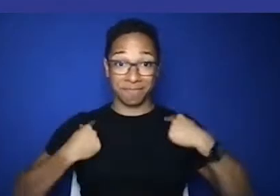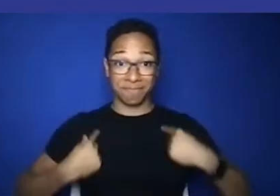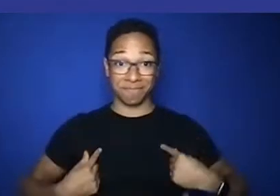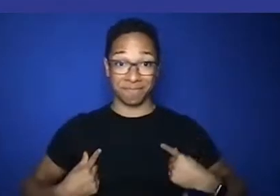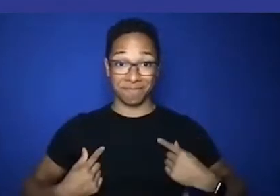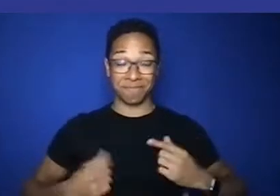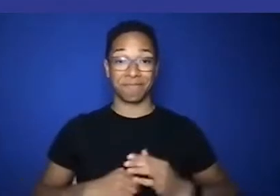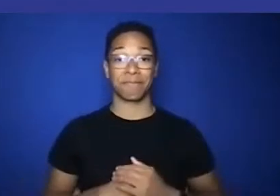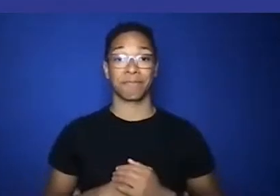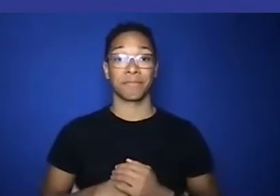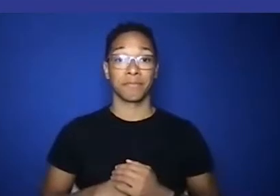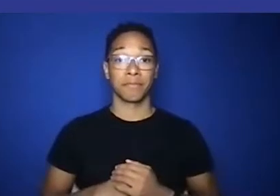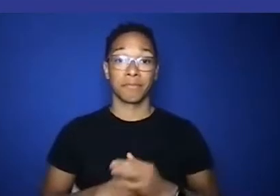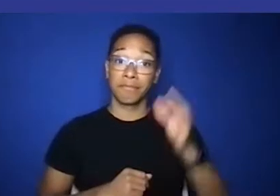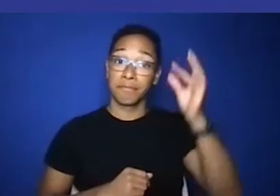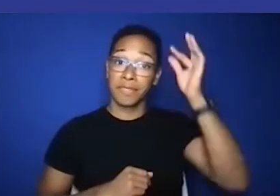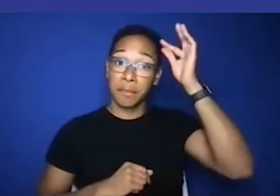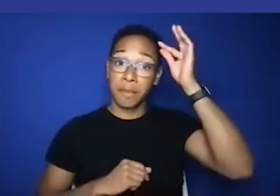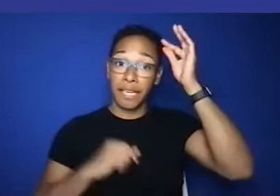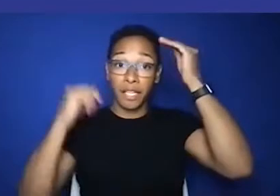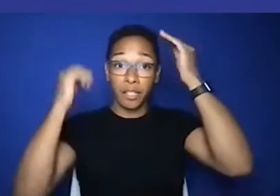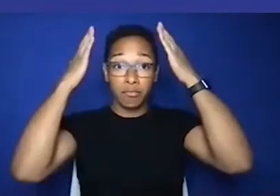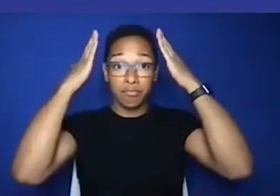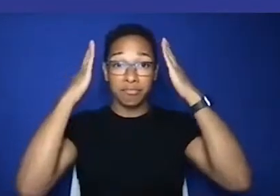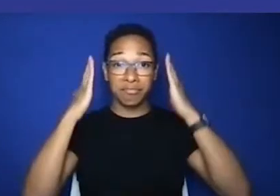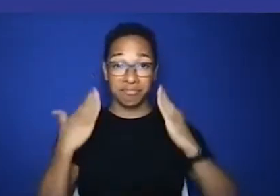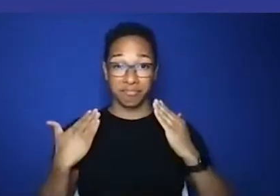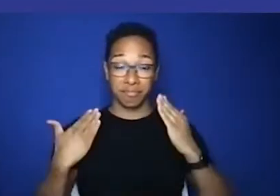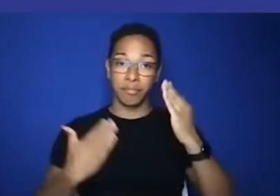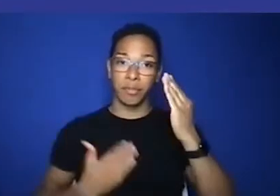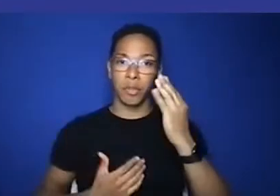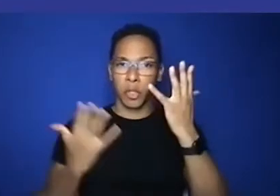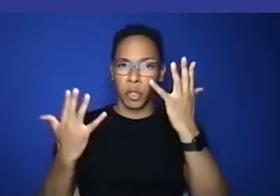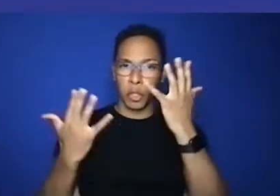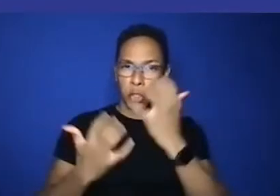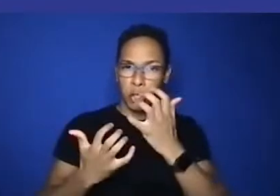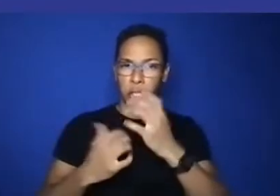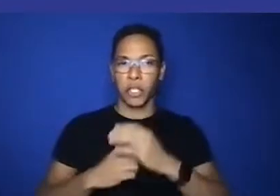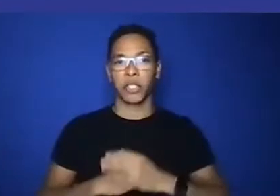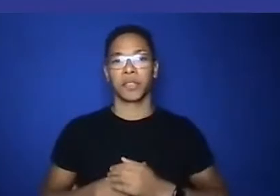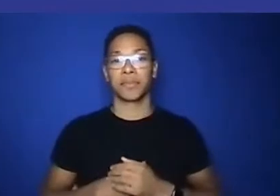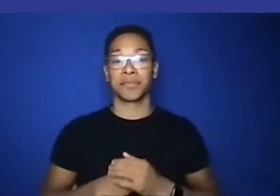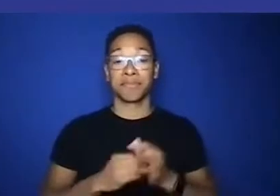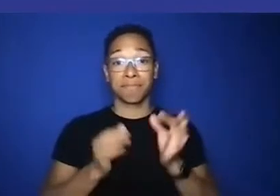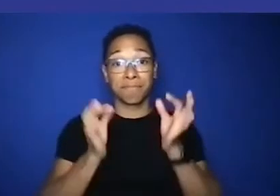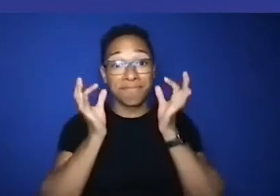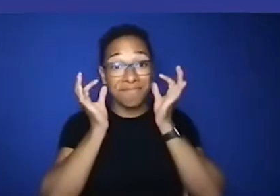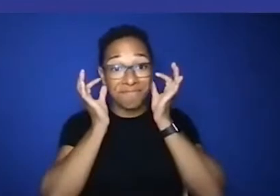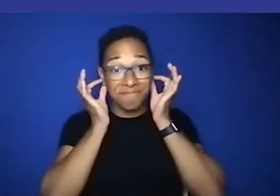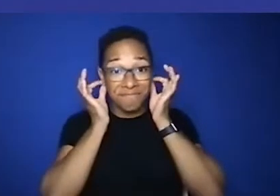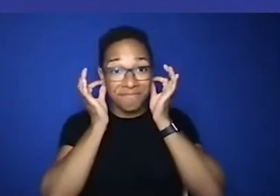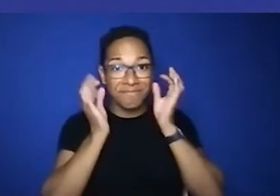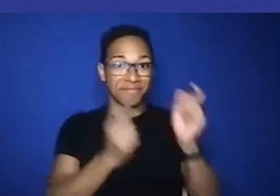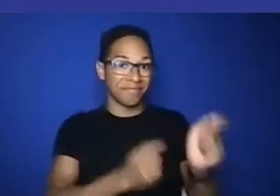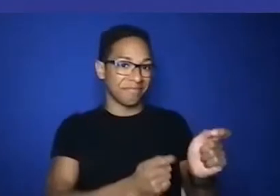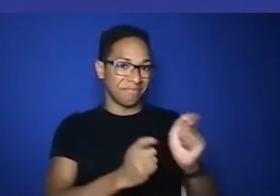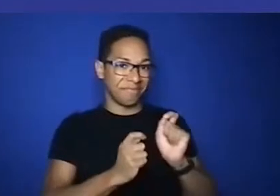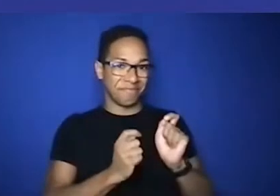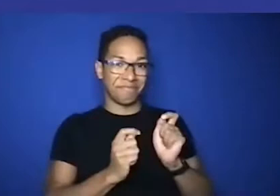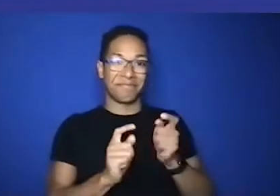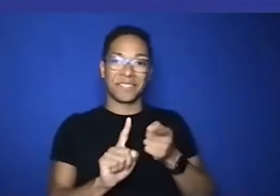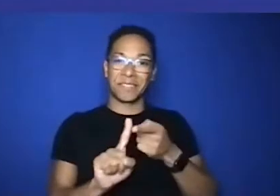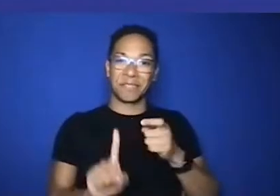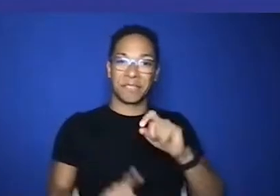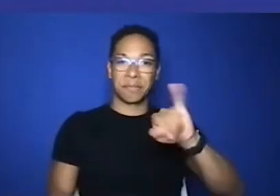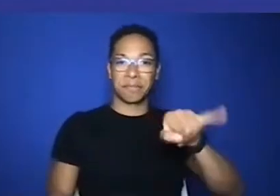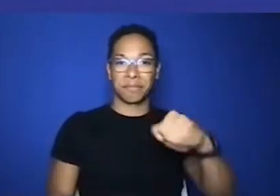My hair is down, it's dark. I'm wearing dentalium earrings, which were given to me by Jane Anderson. There